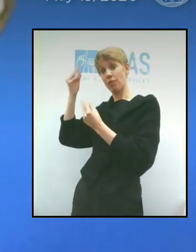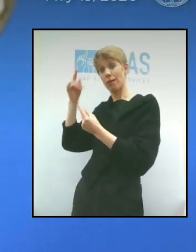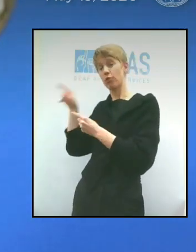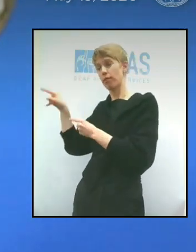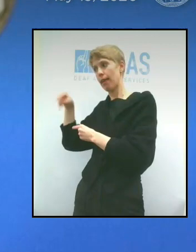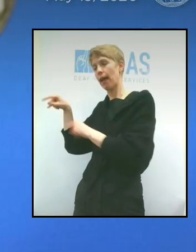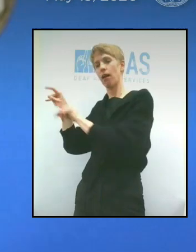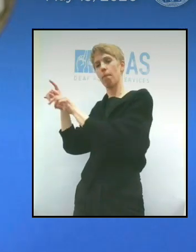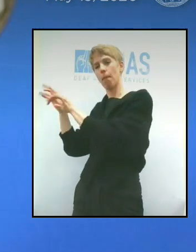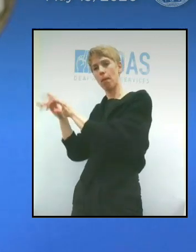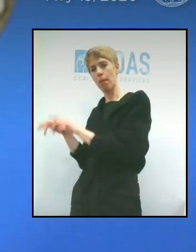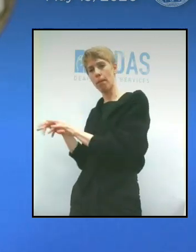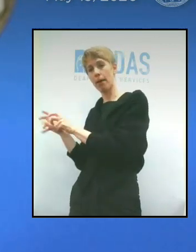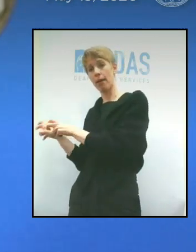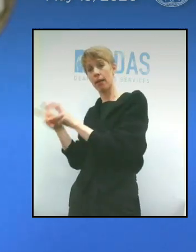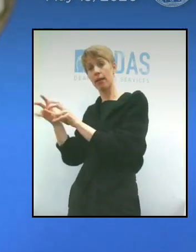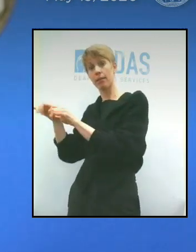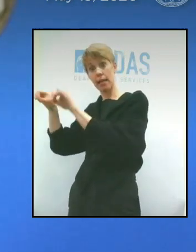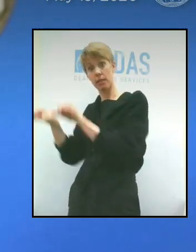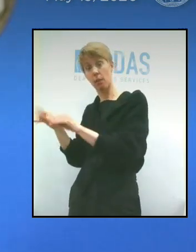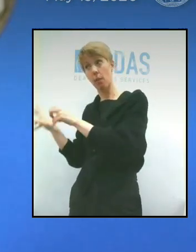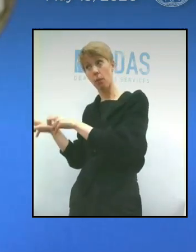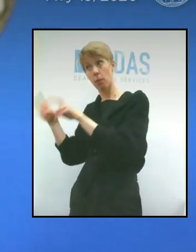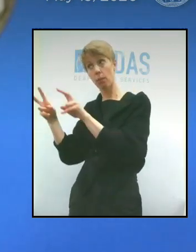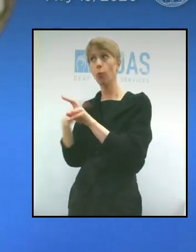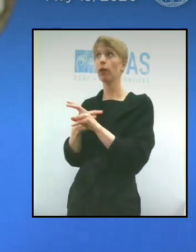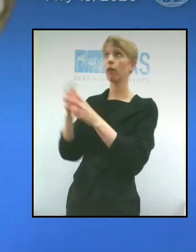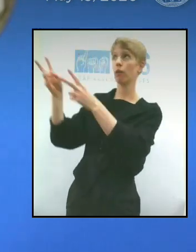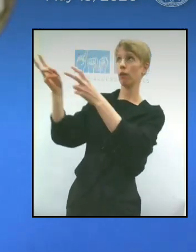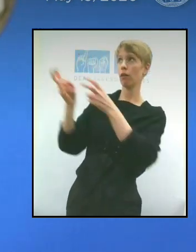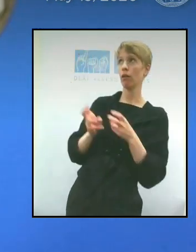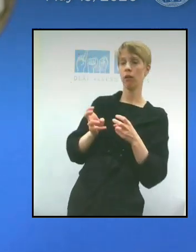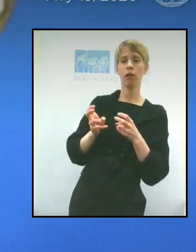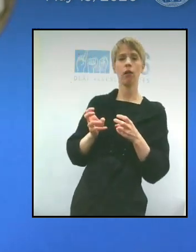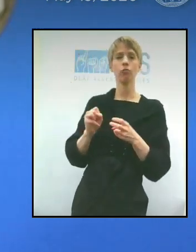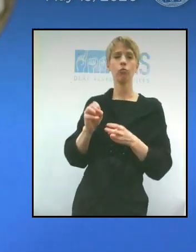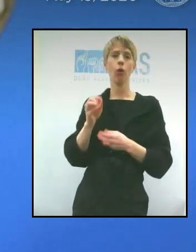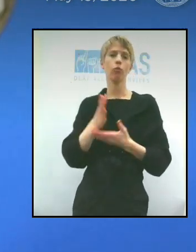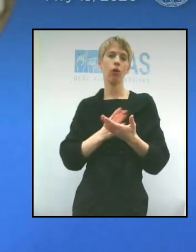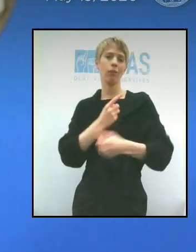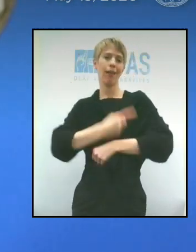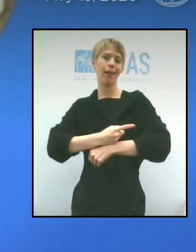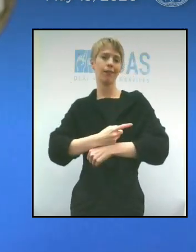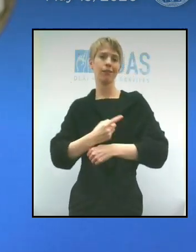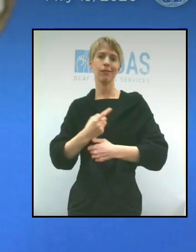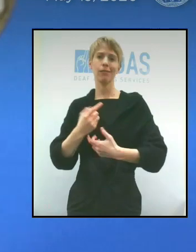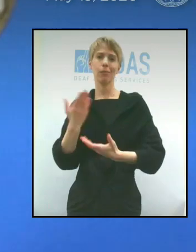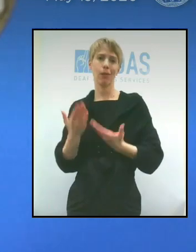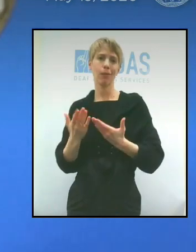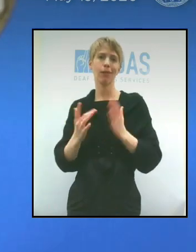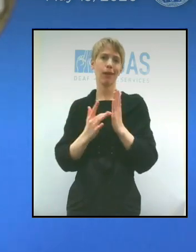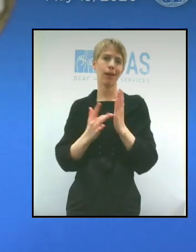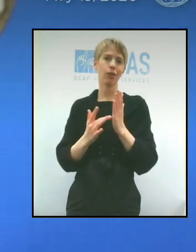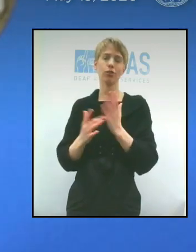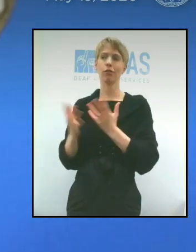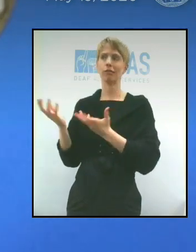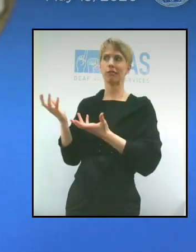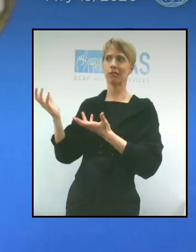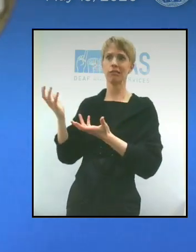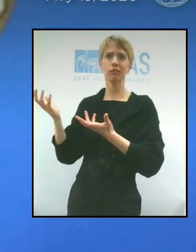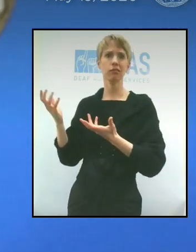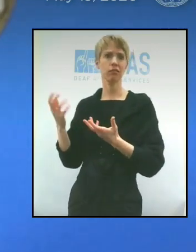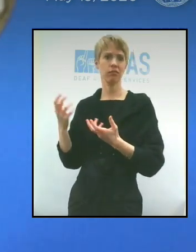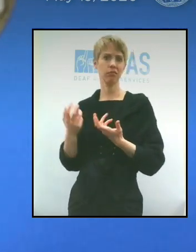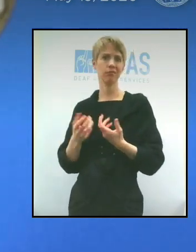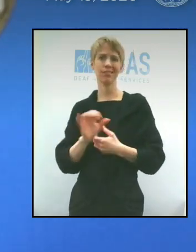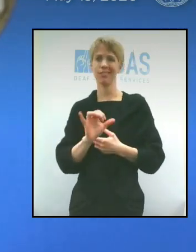get the data after it's been input in the system and released to the county. So it's quite possible those days are also days that we had issues, just like we did with the hospitalization